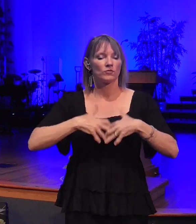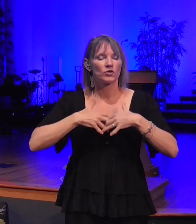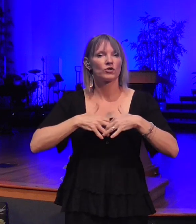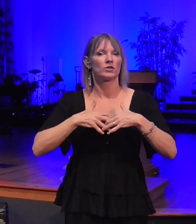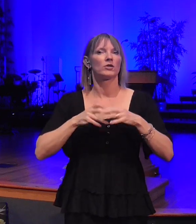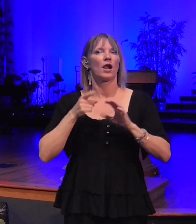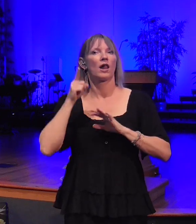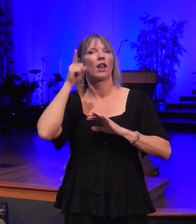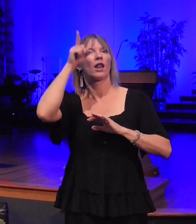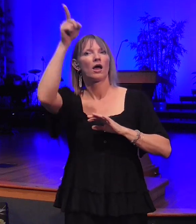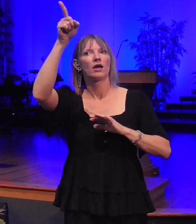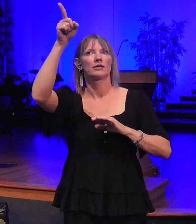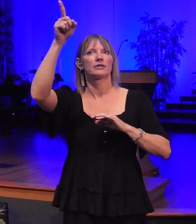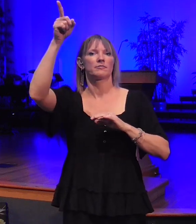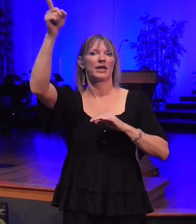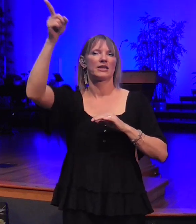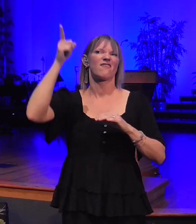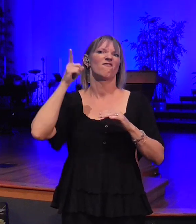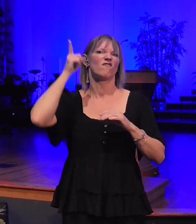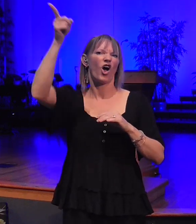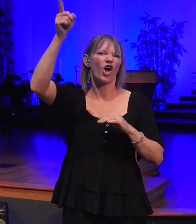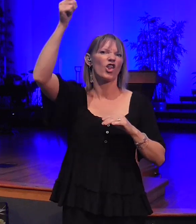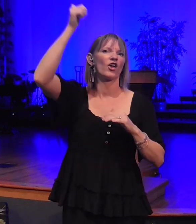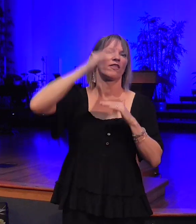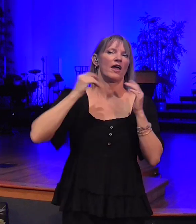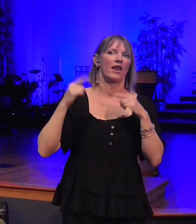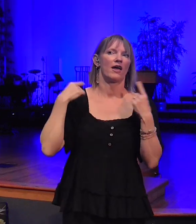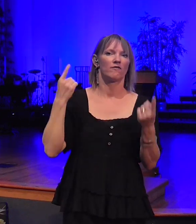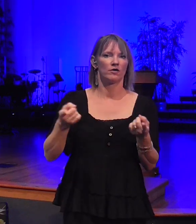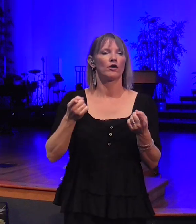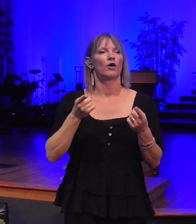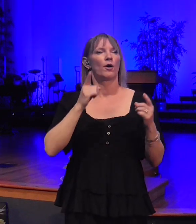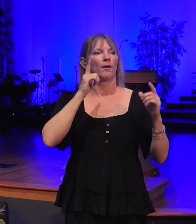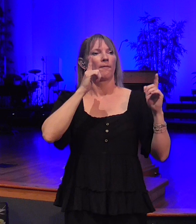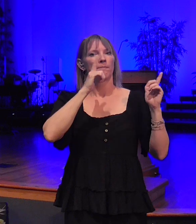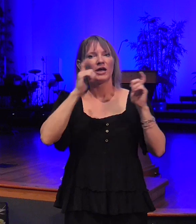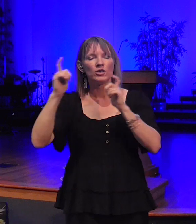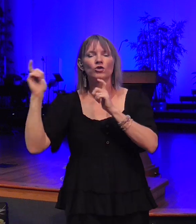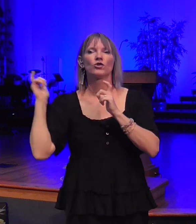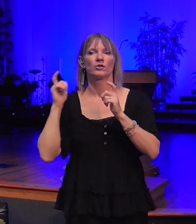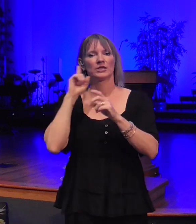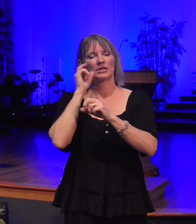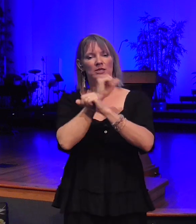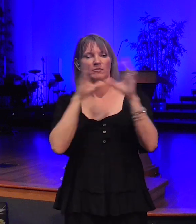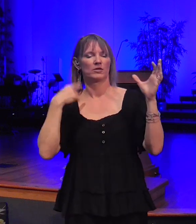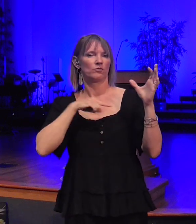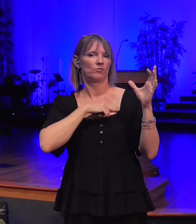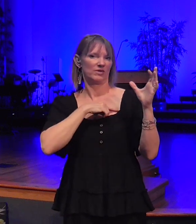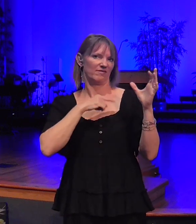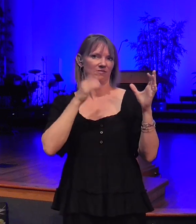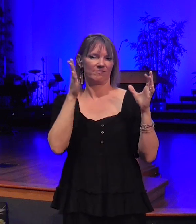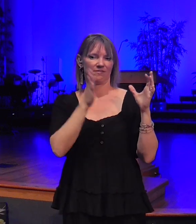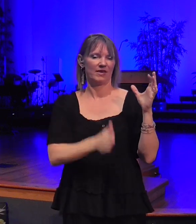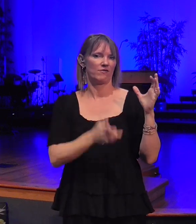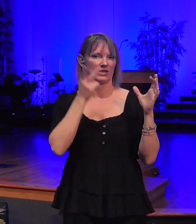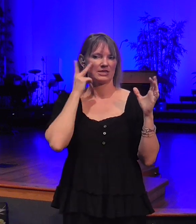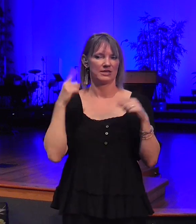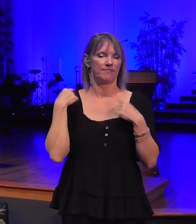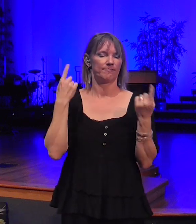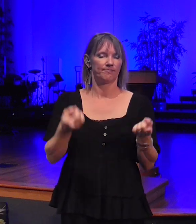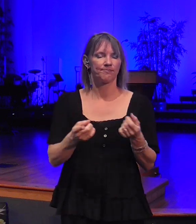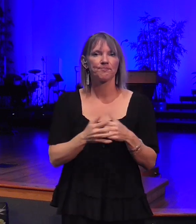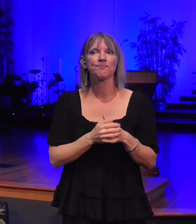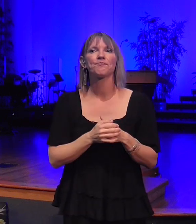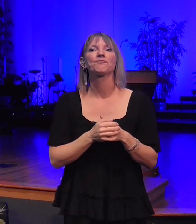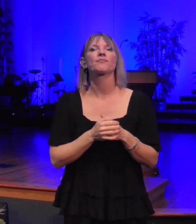outer space than anything has ever been, and it's bringing us pictures and images of things that we have never seen before, and it's giving